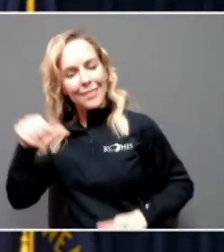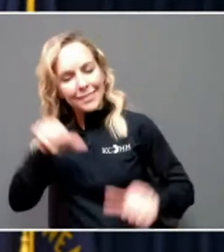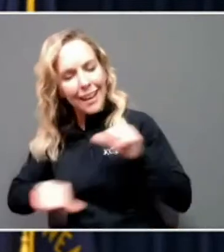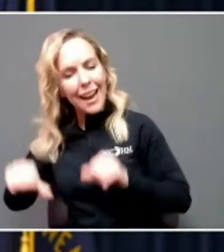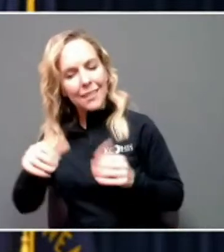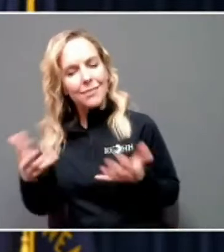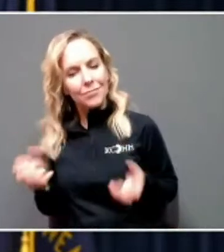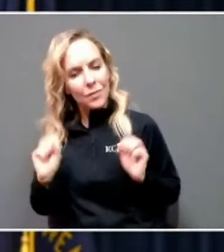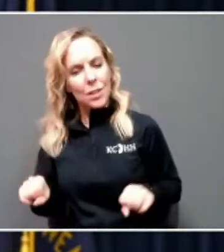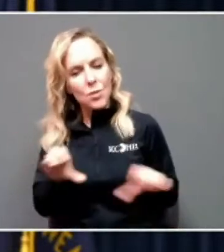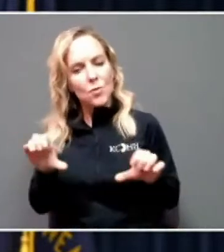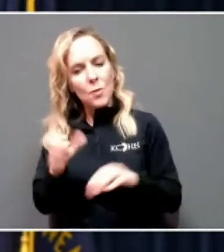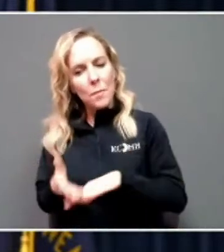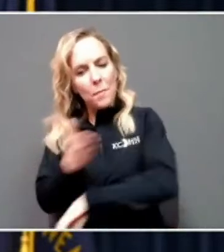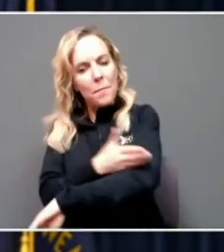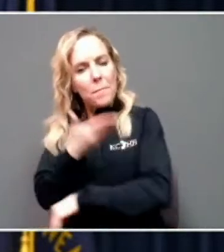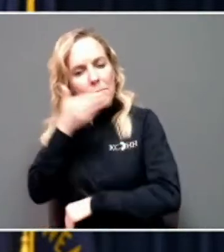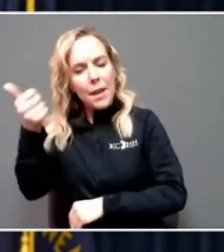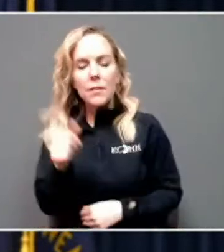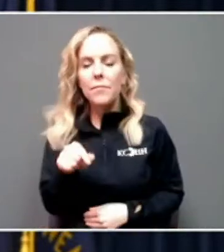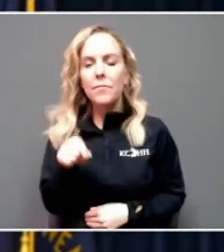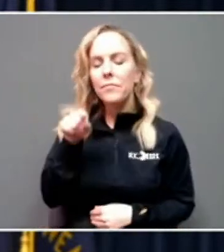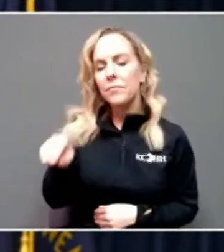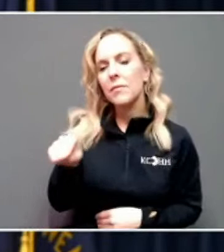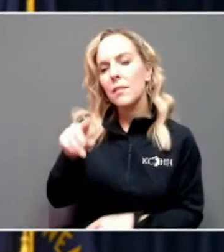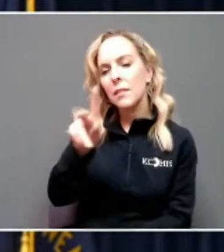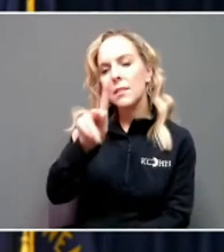Patrick, Kentucky Health News.